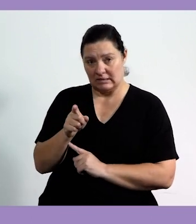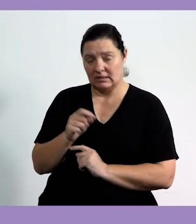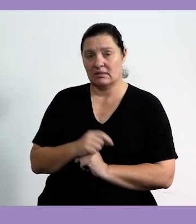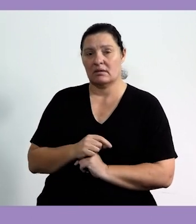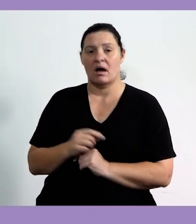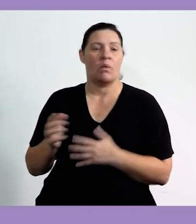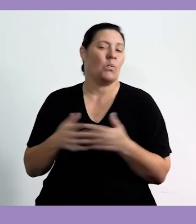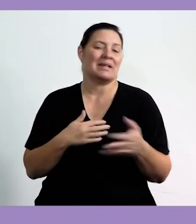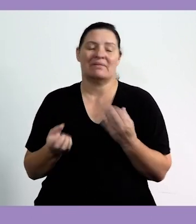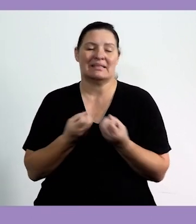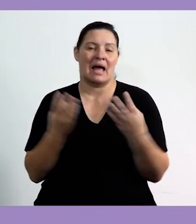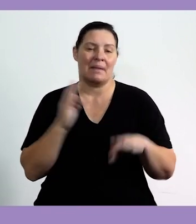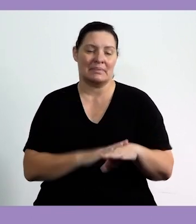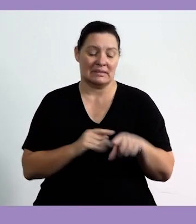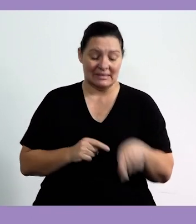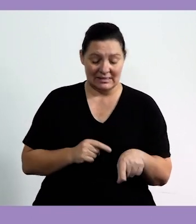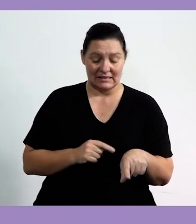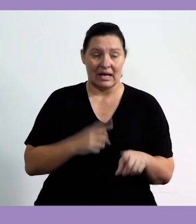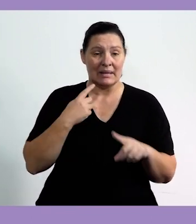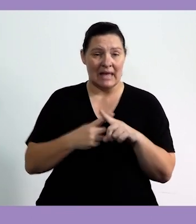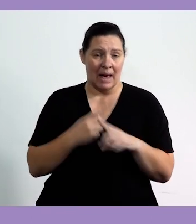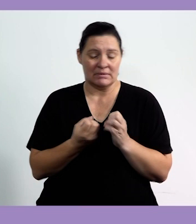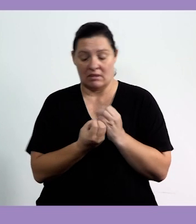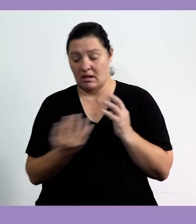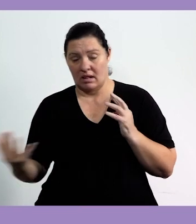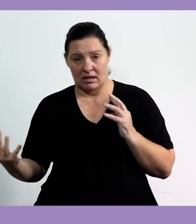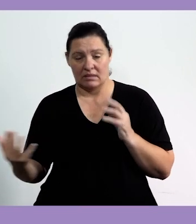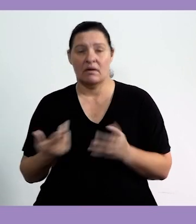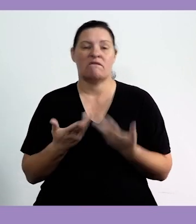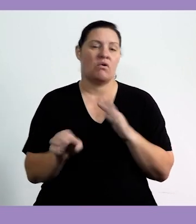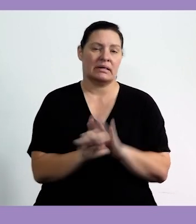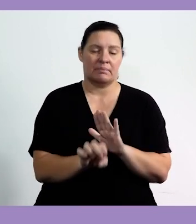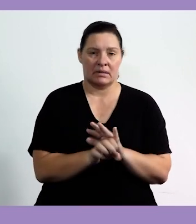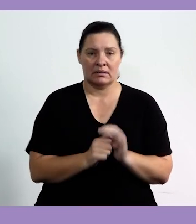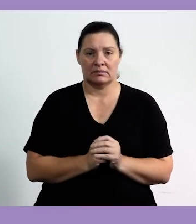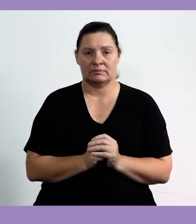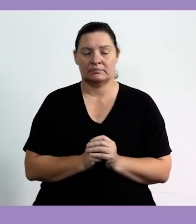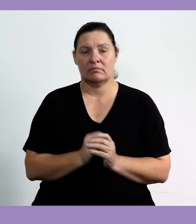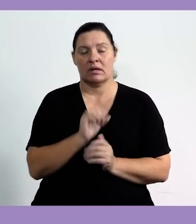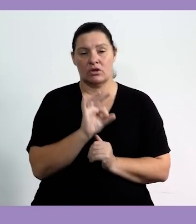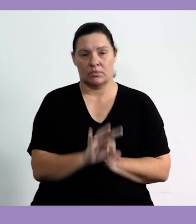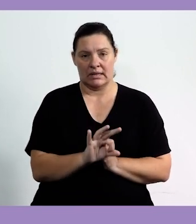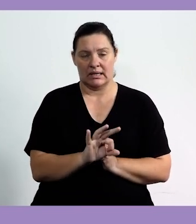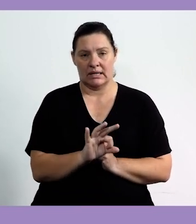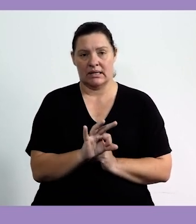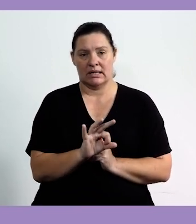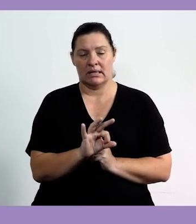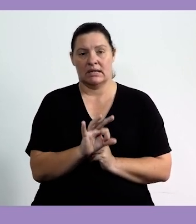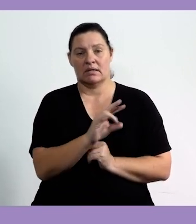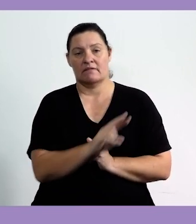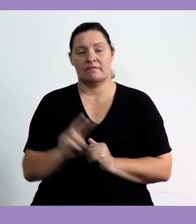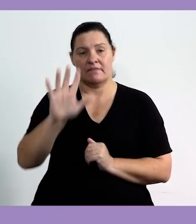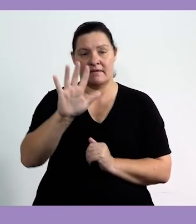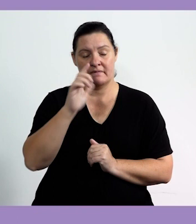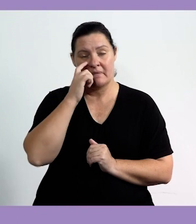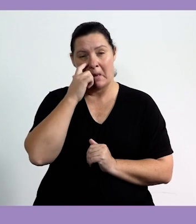exponent, however many times the value is being multiplied. So for example, this is 3 raised to